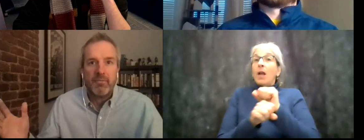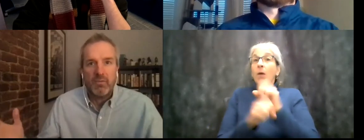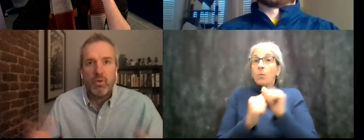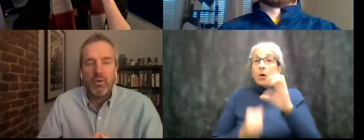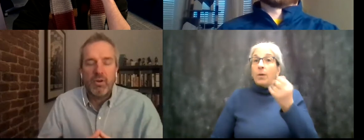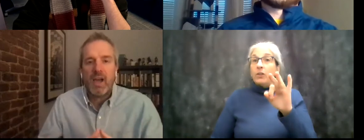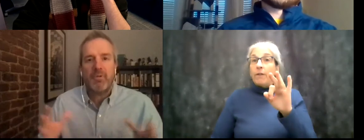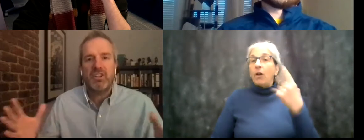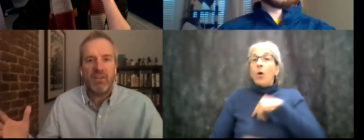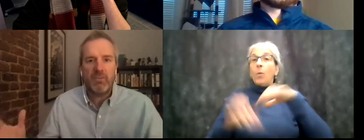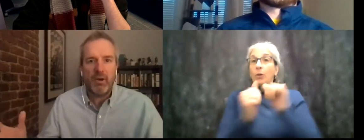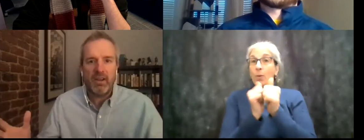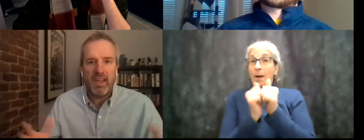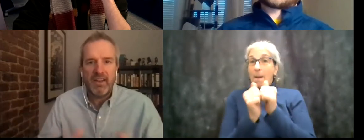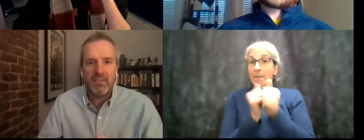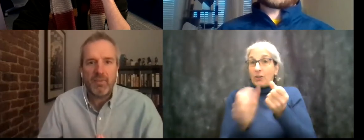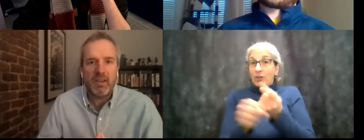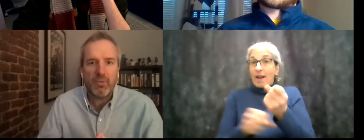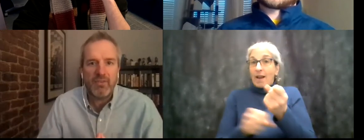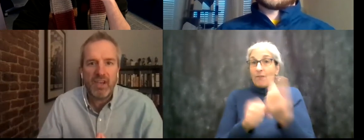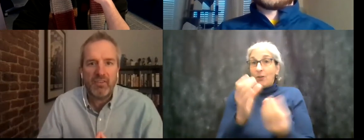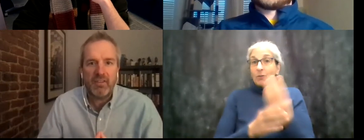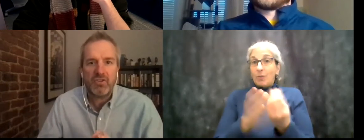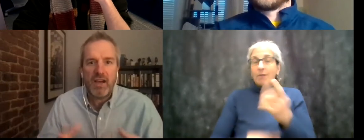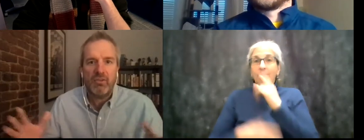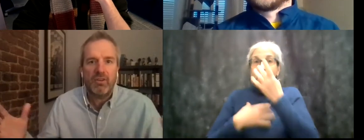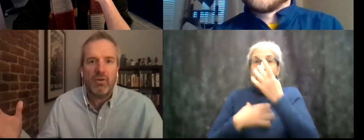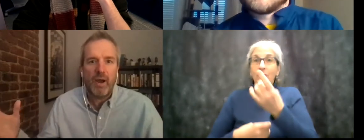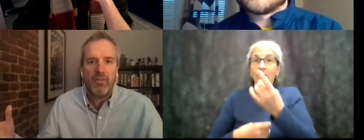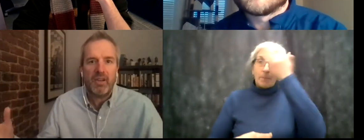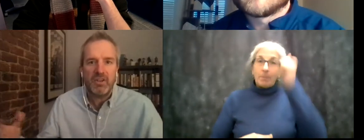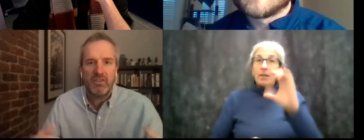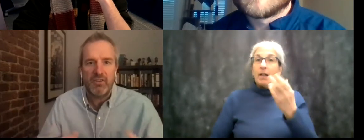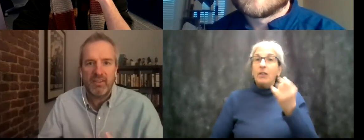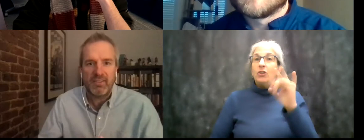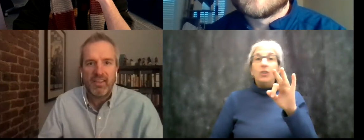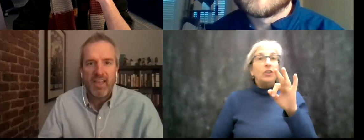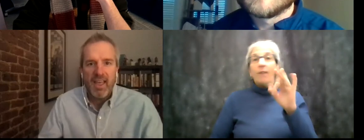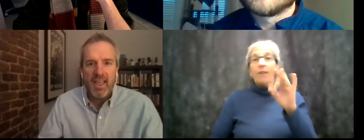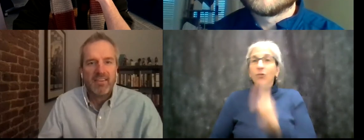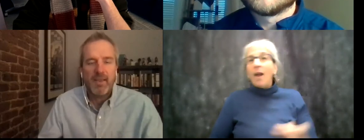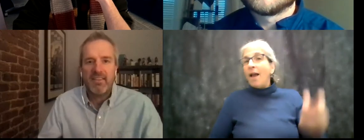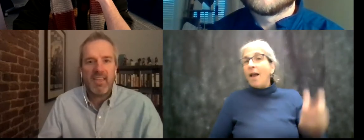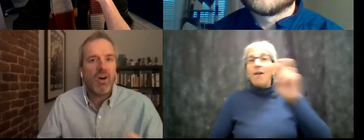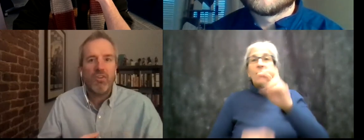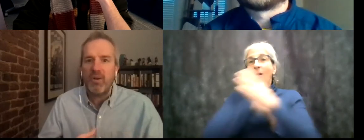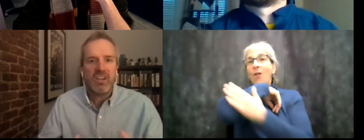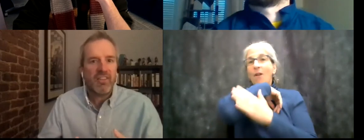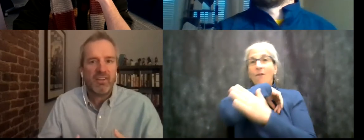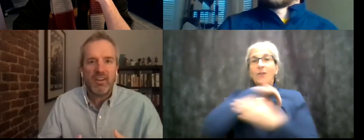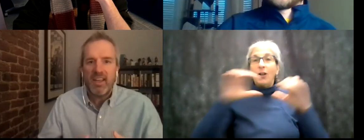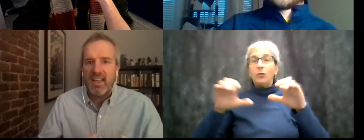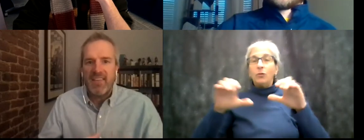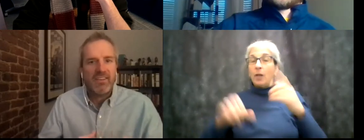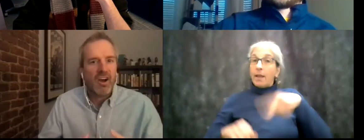that we do a competition every spring. And it's interesting because we have chefs that travel around the country to this. And it's amazing that they all know each